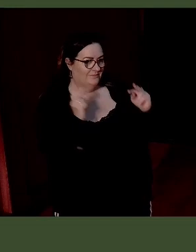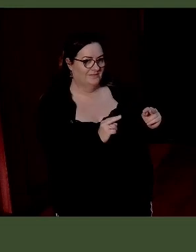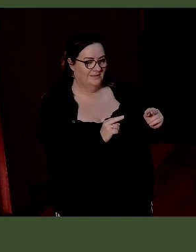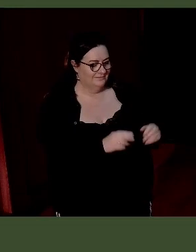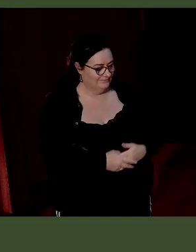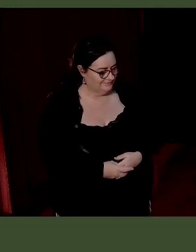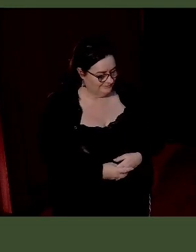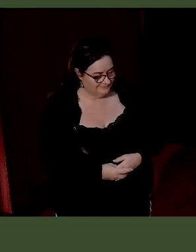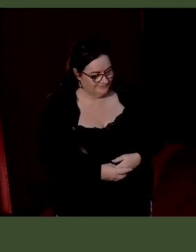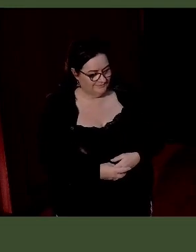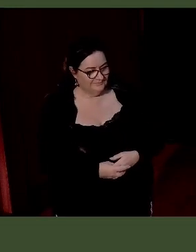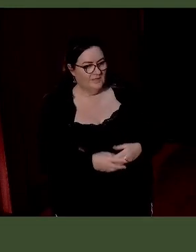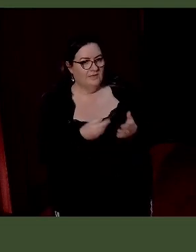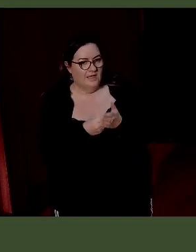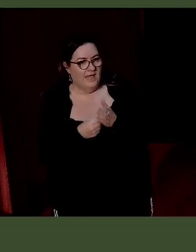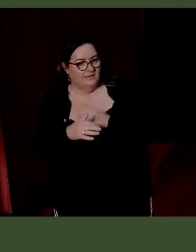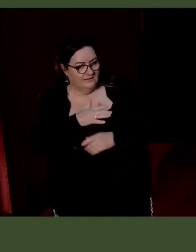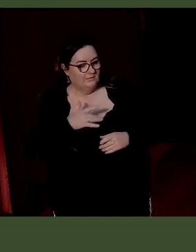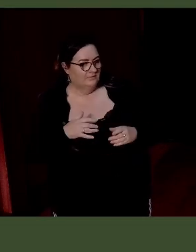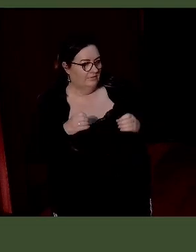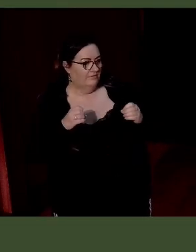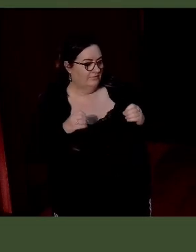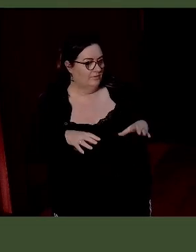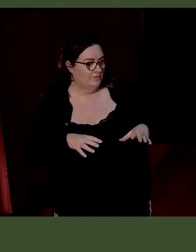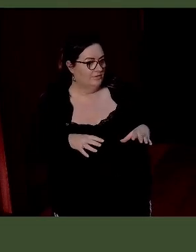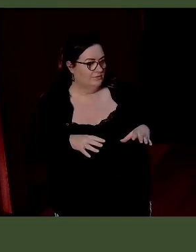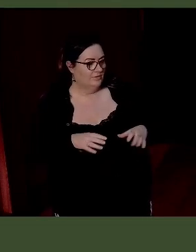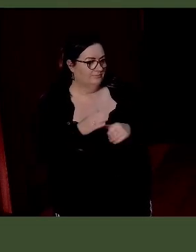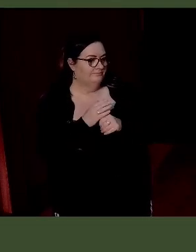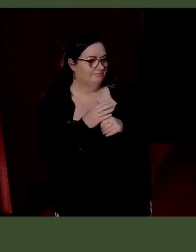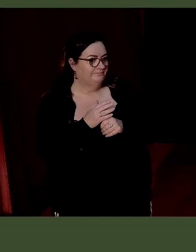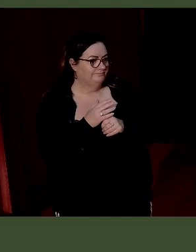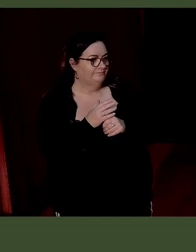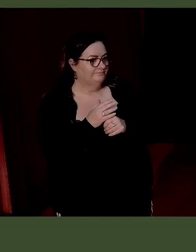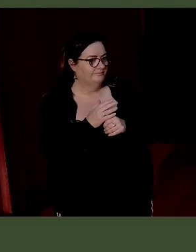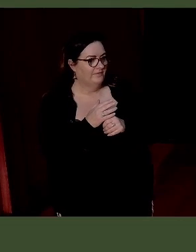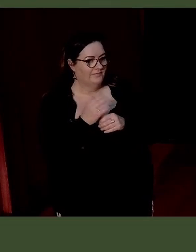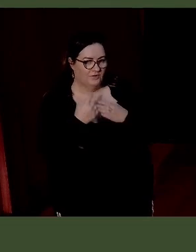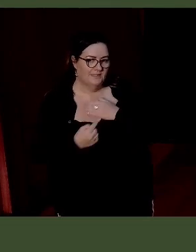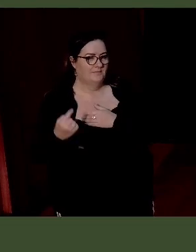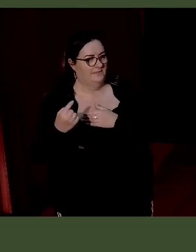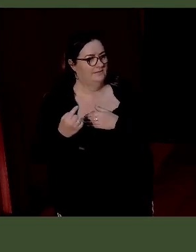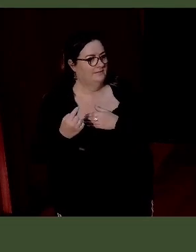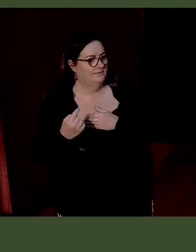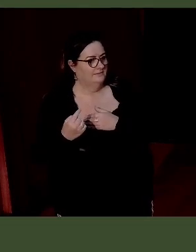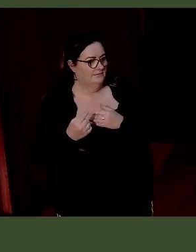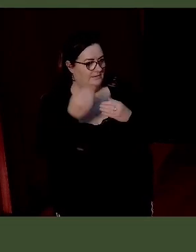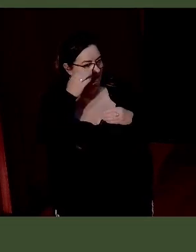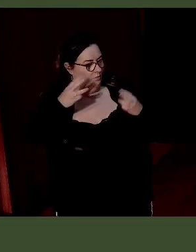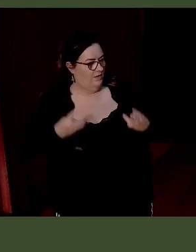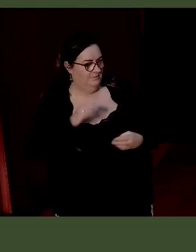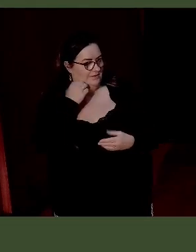While nobody will argue that economic arguments were the primary case for an independent Ireland, most